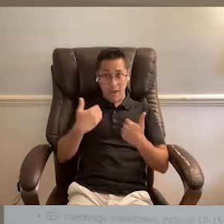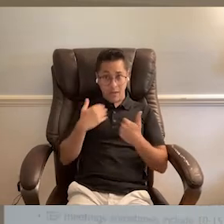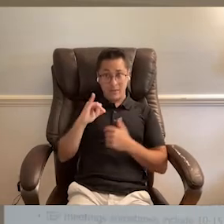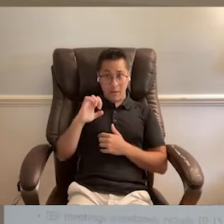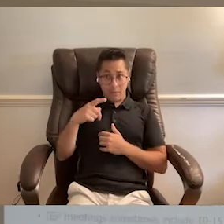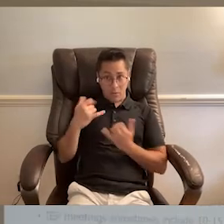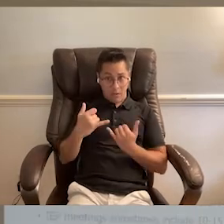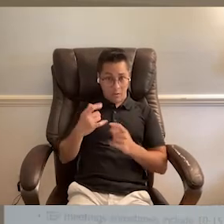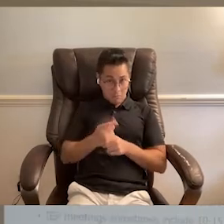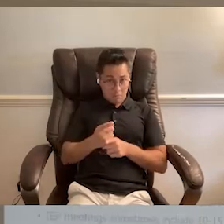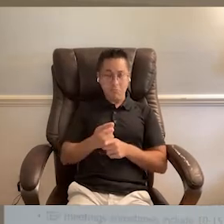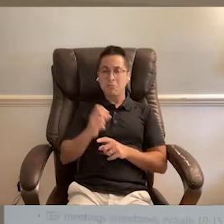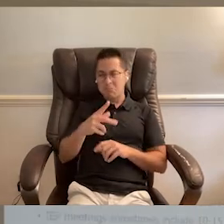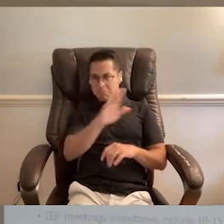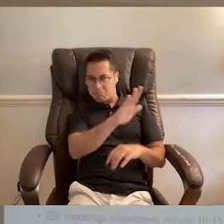to skip that.